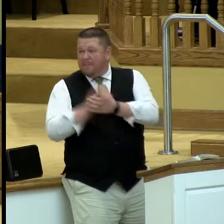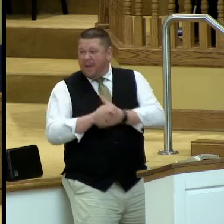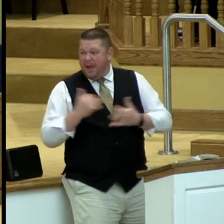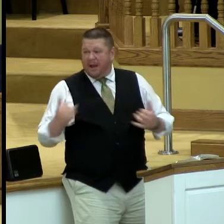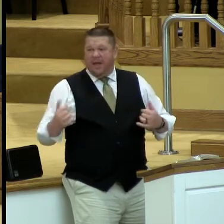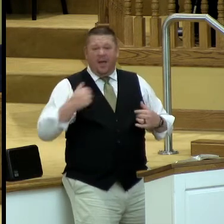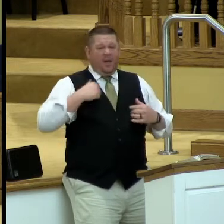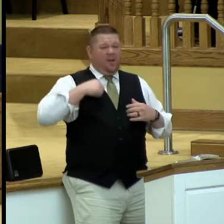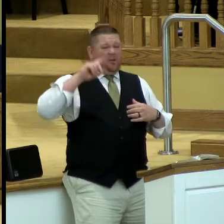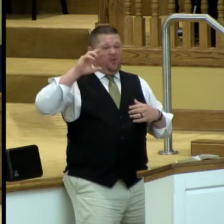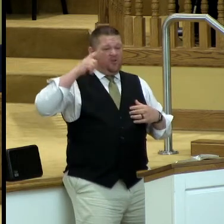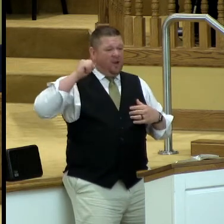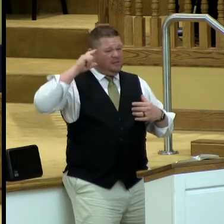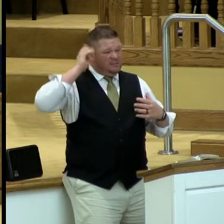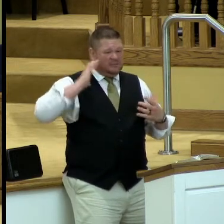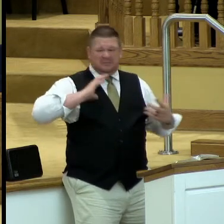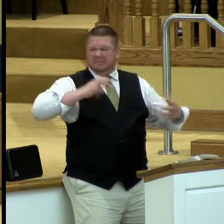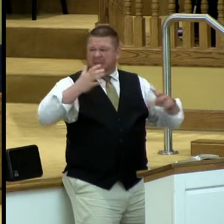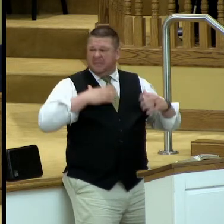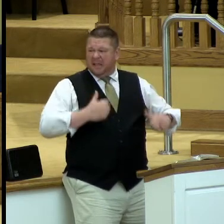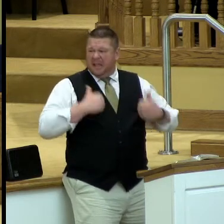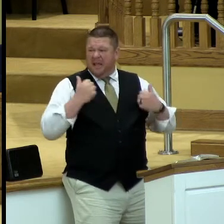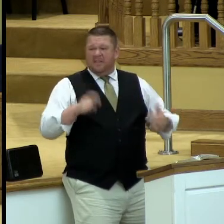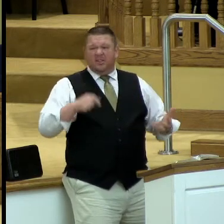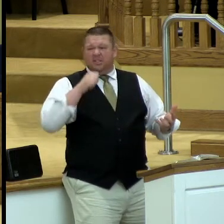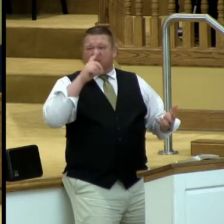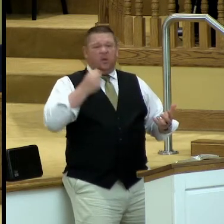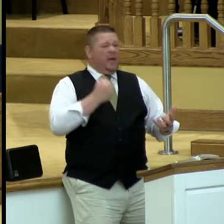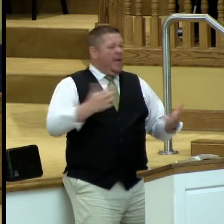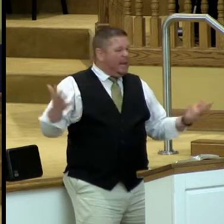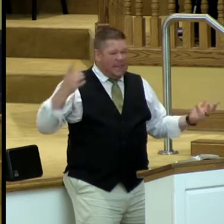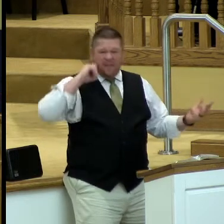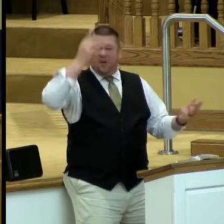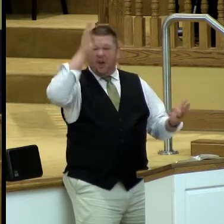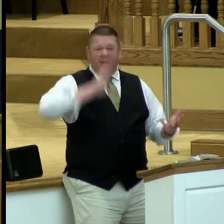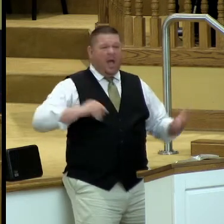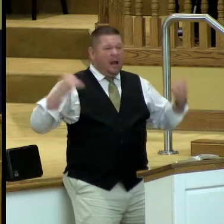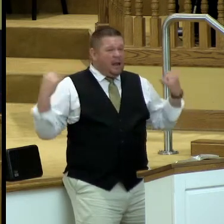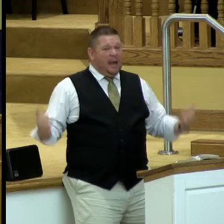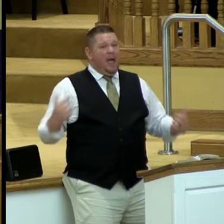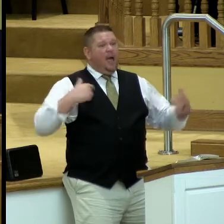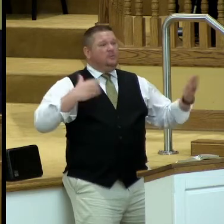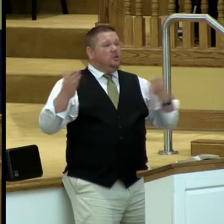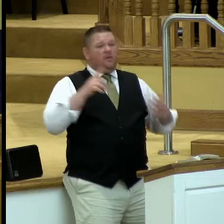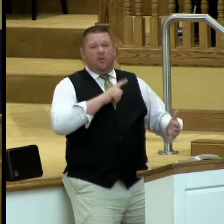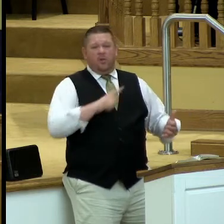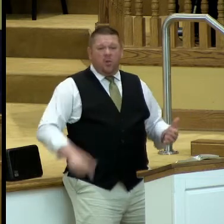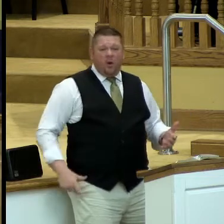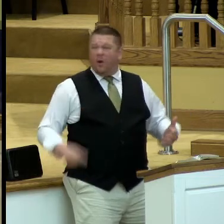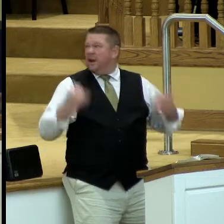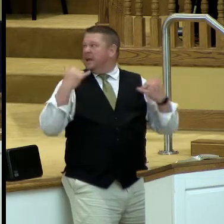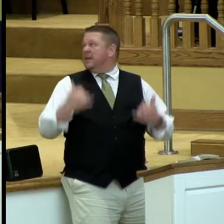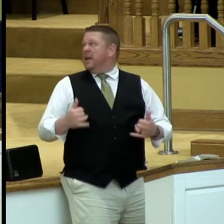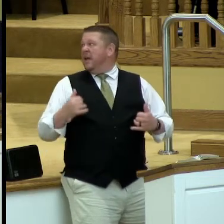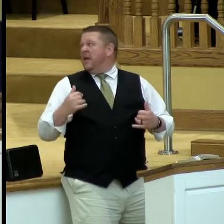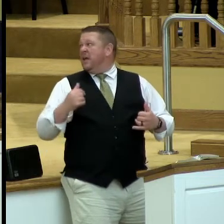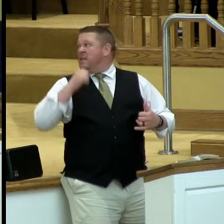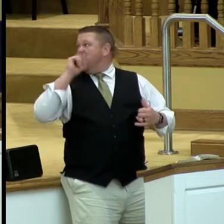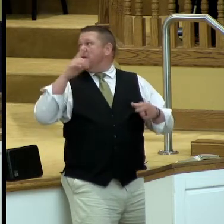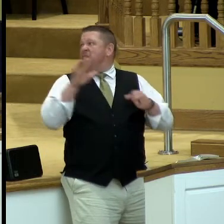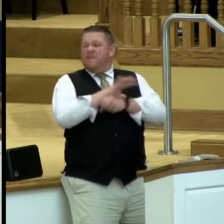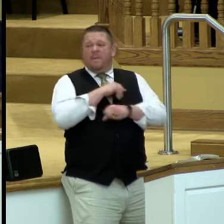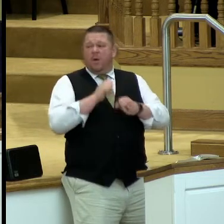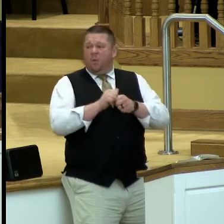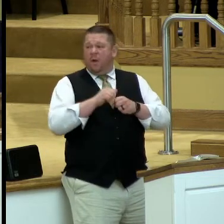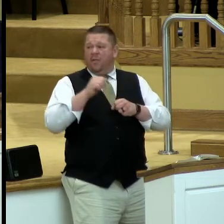like a crackhead weighing 205 pounds, shouldn't be doing anything for God, and has now filled me up not